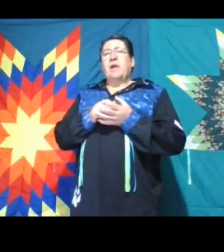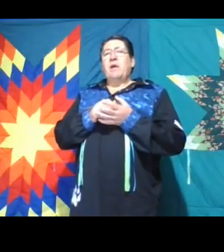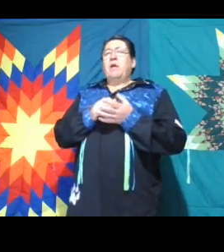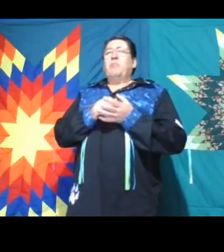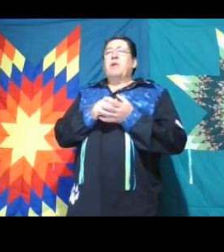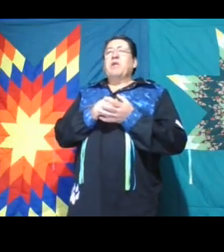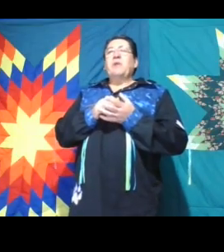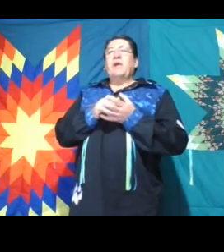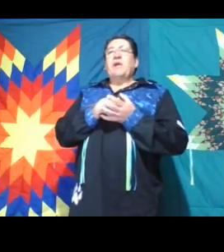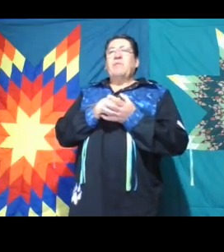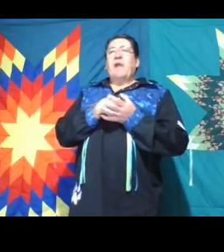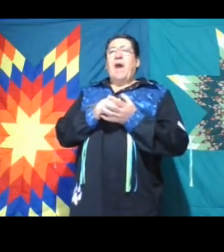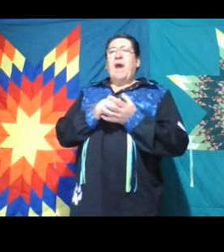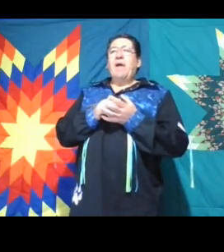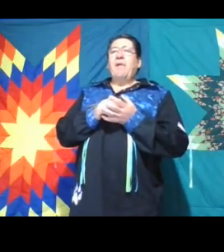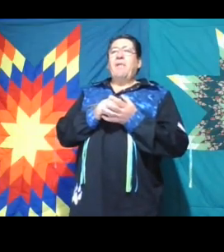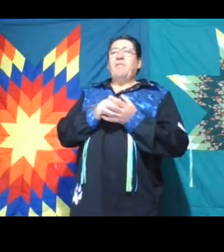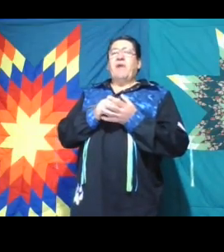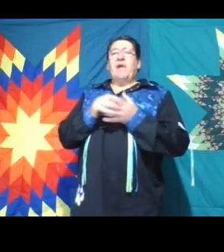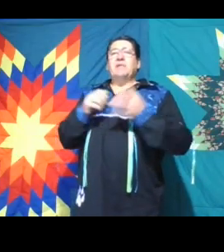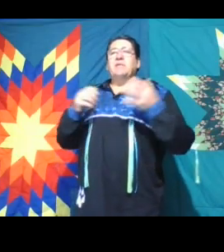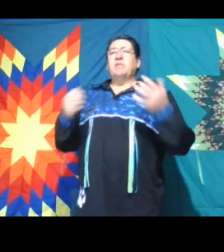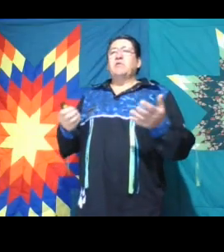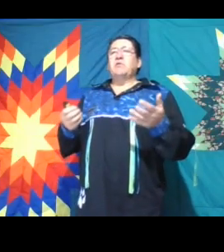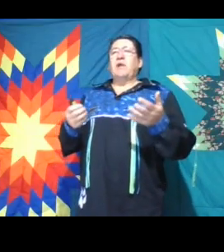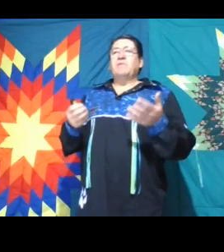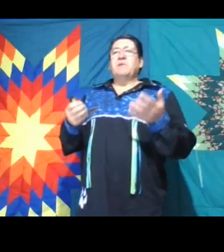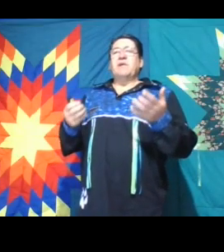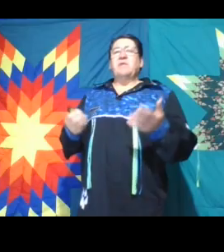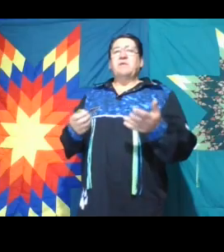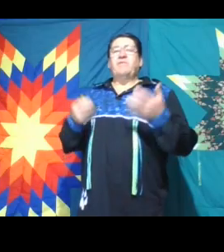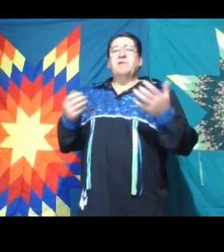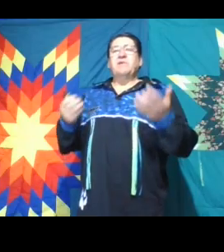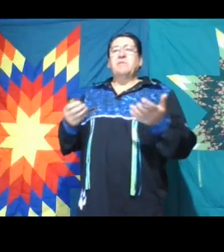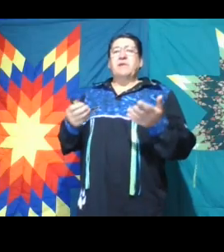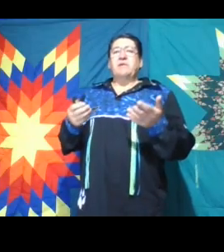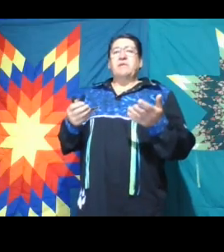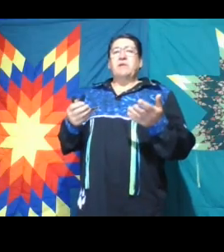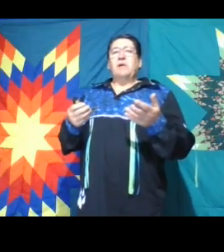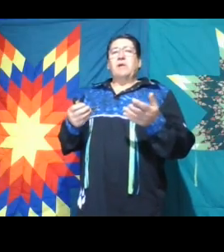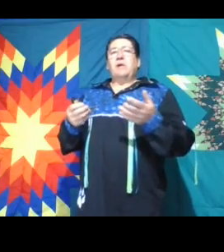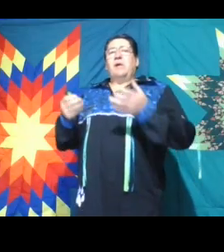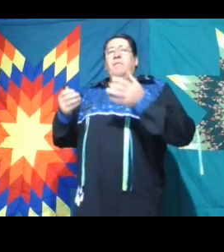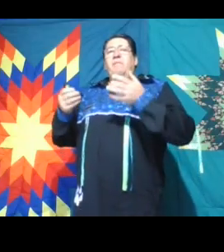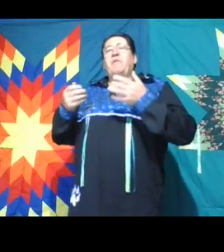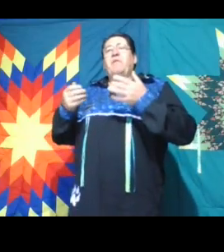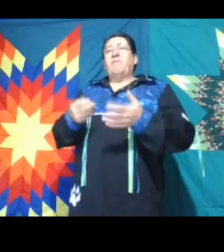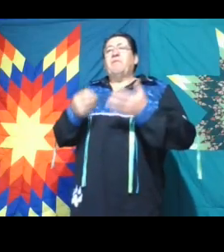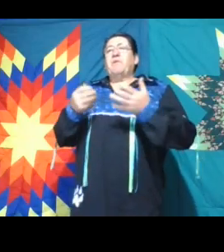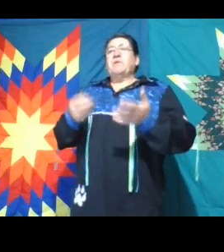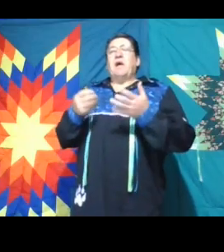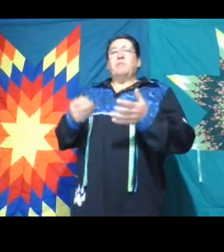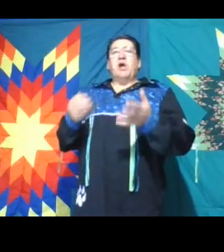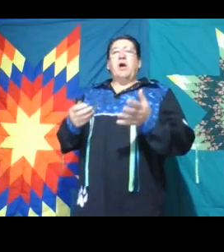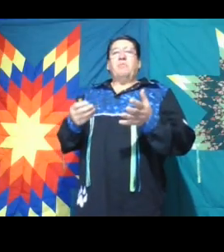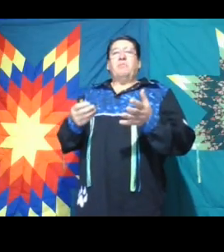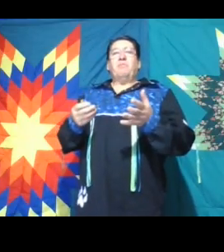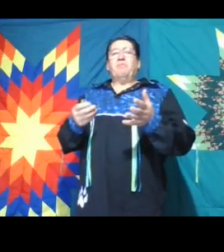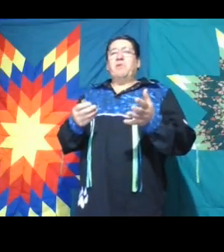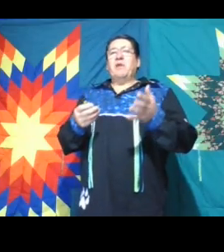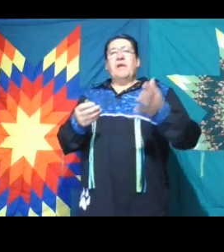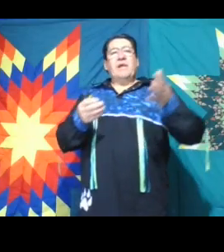intimidating. But do they even have that social life skills or physical skills for their first time